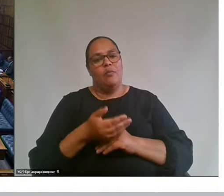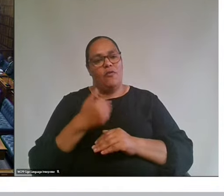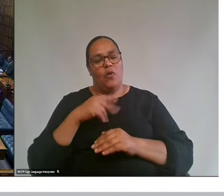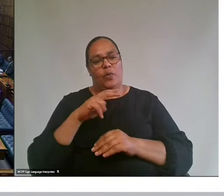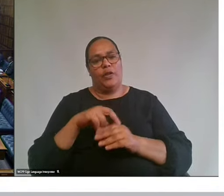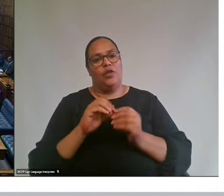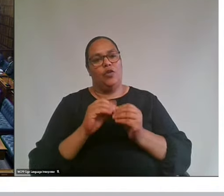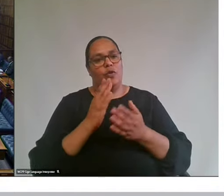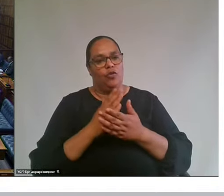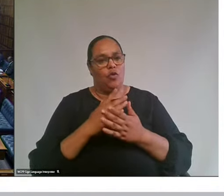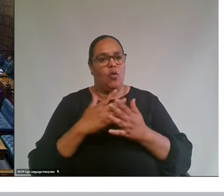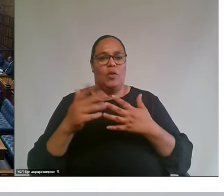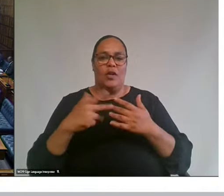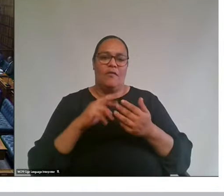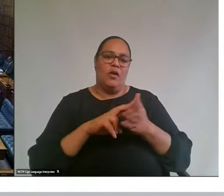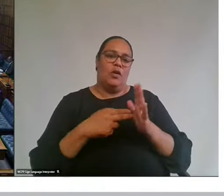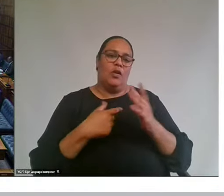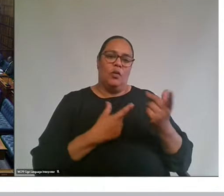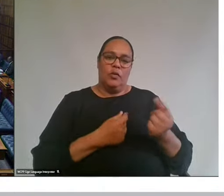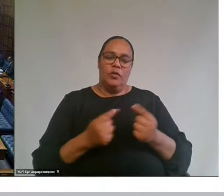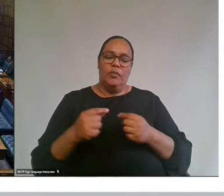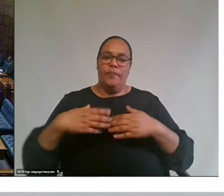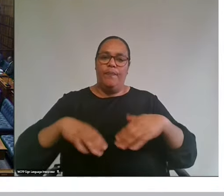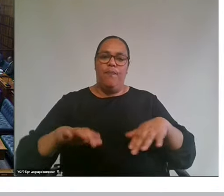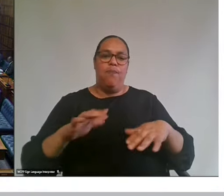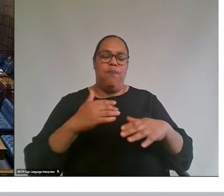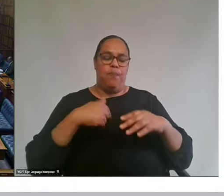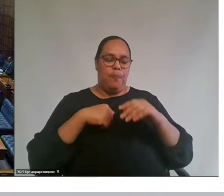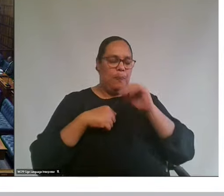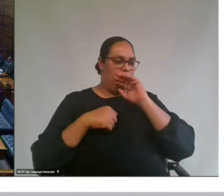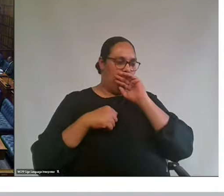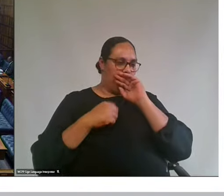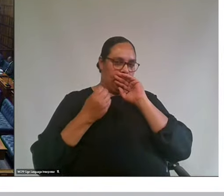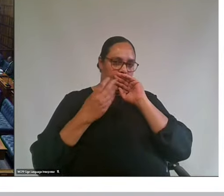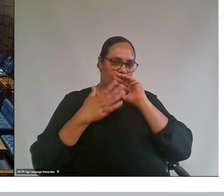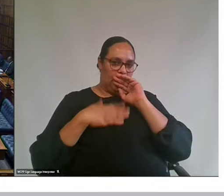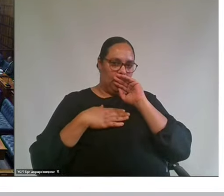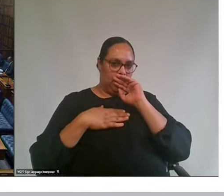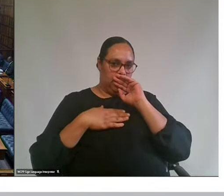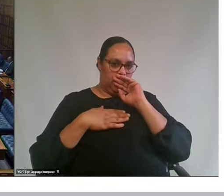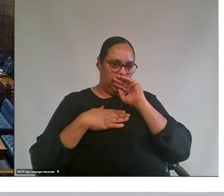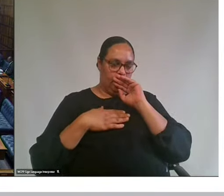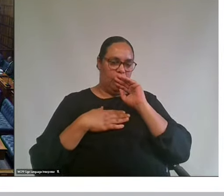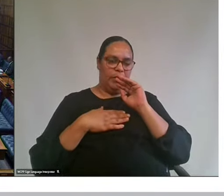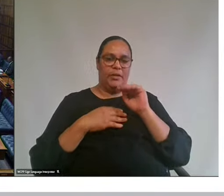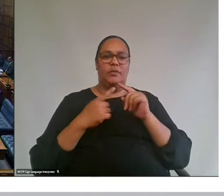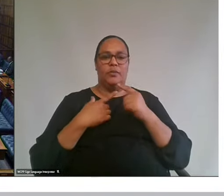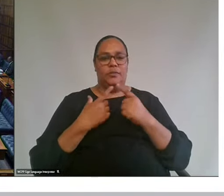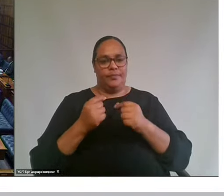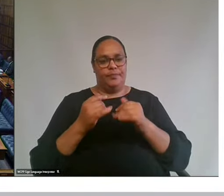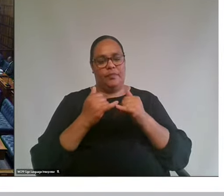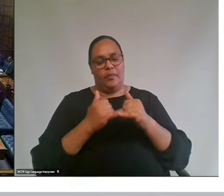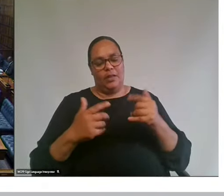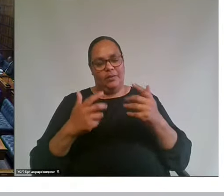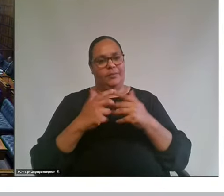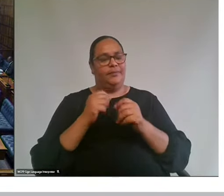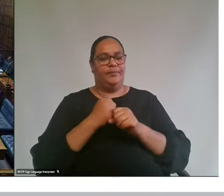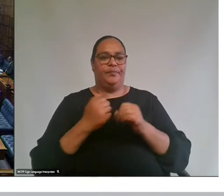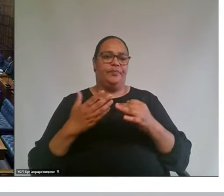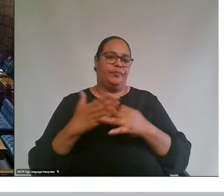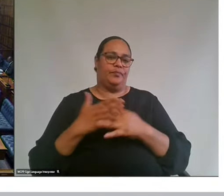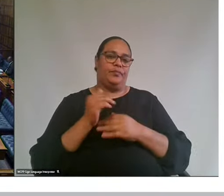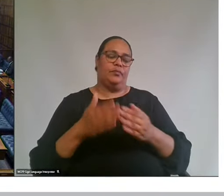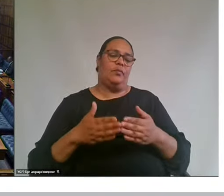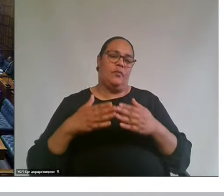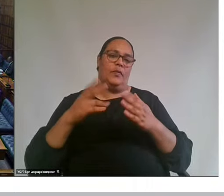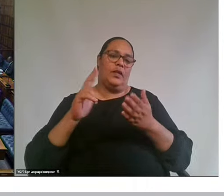make sure that what role we take and the actions that we uh um uh do are in alignment and don't interfere with the port